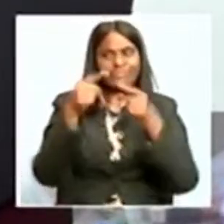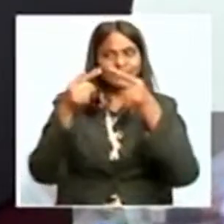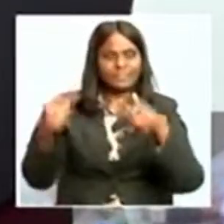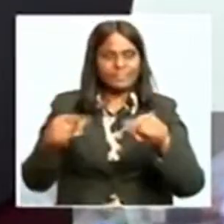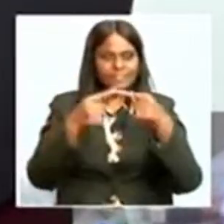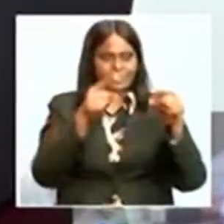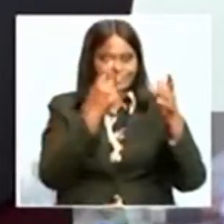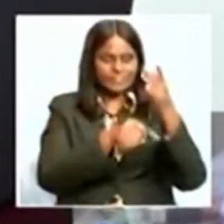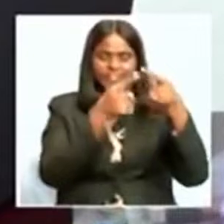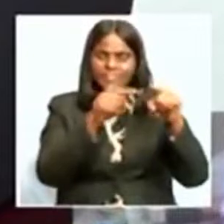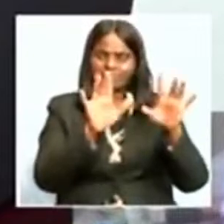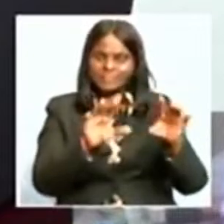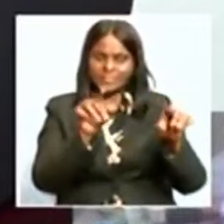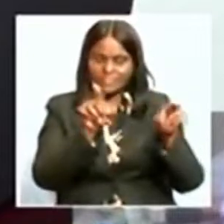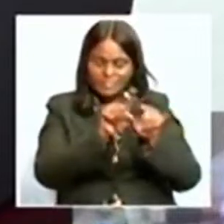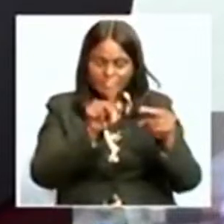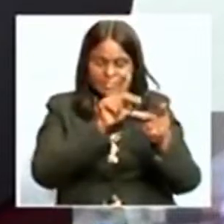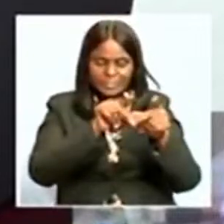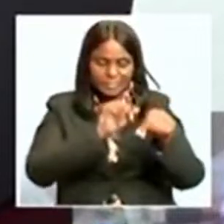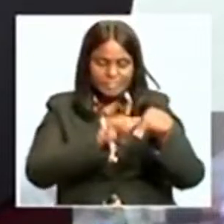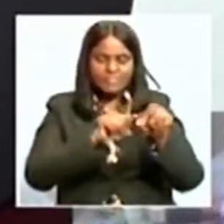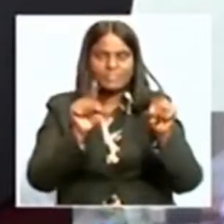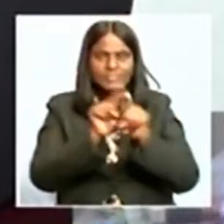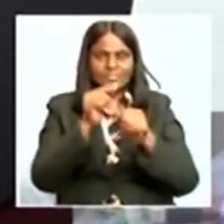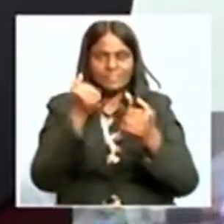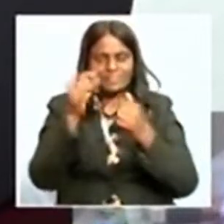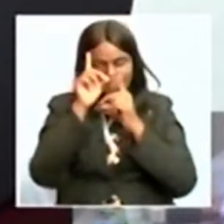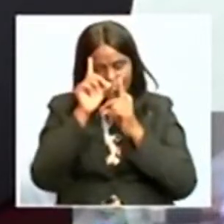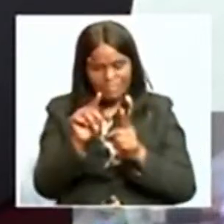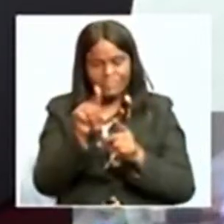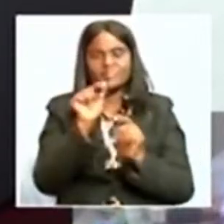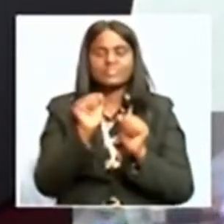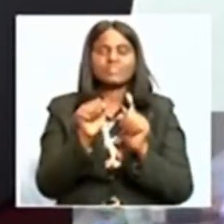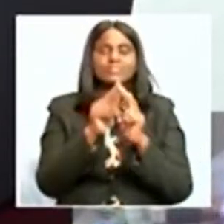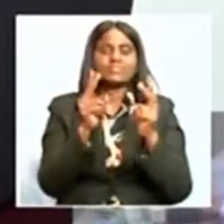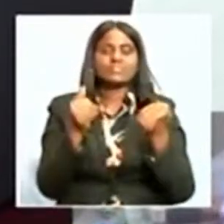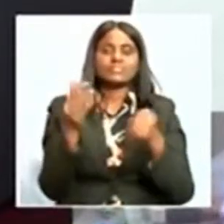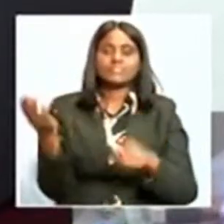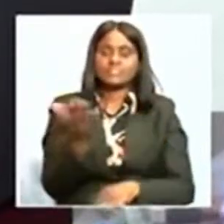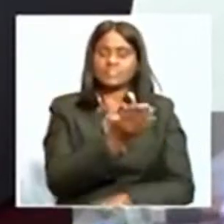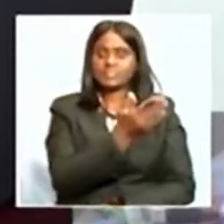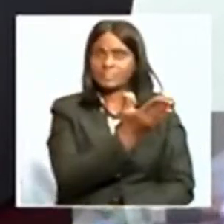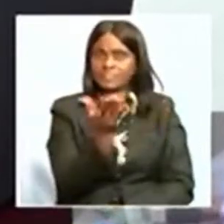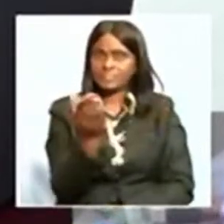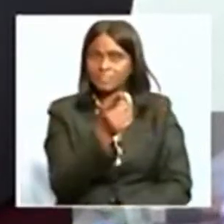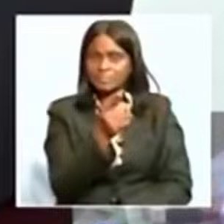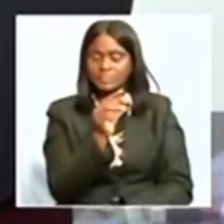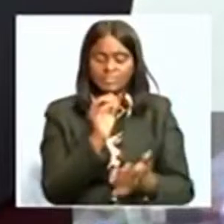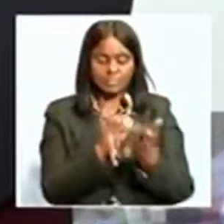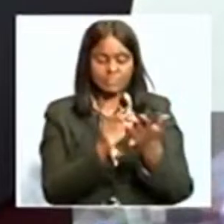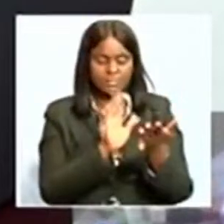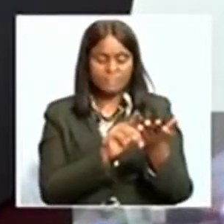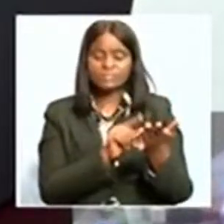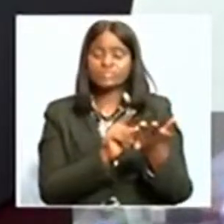that are prevailing at that time and come to a decision. So this provision,